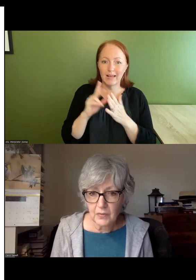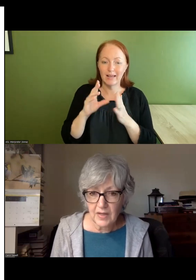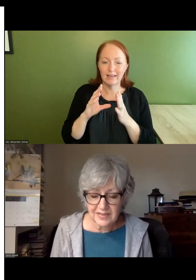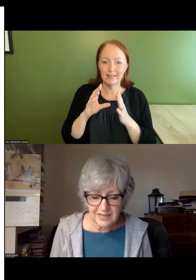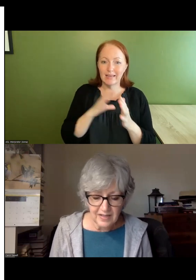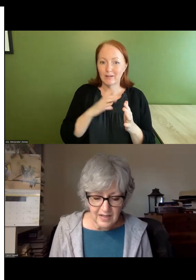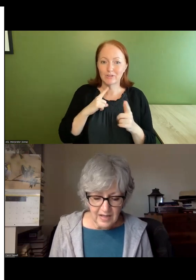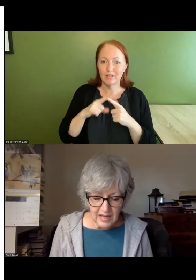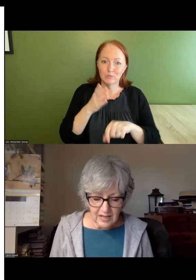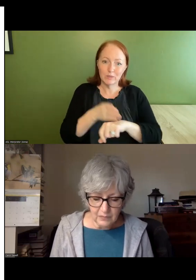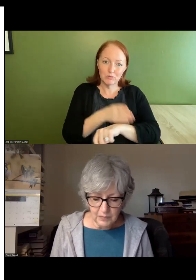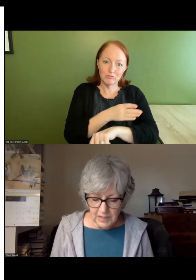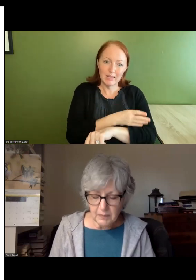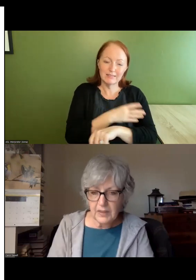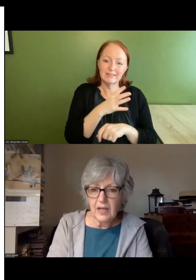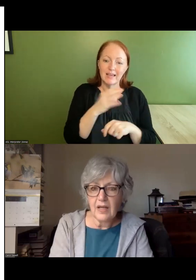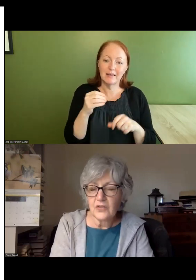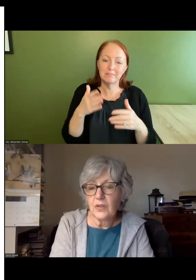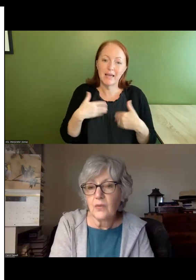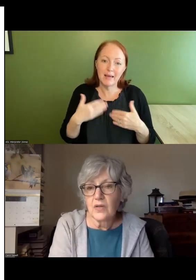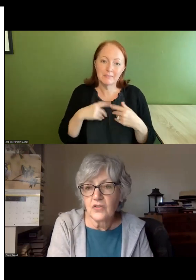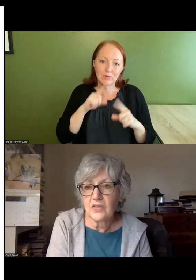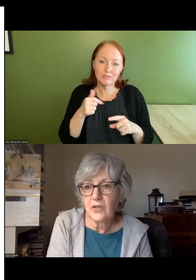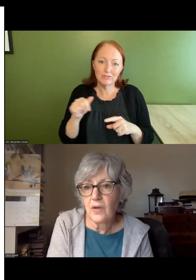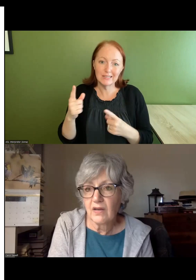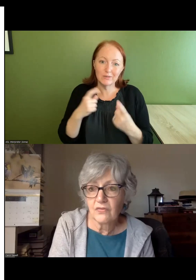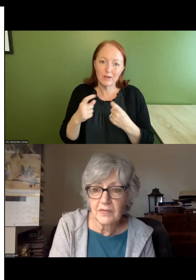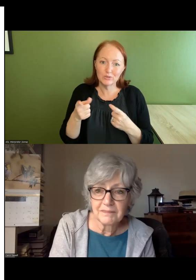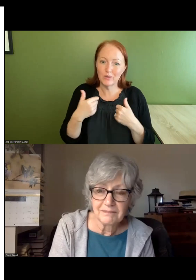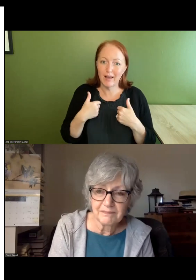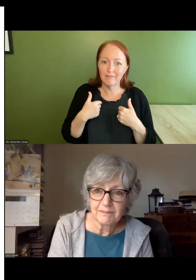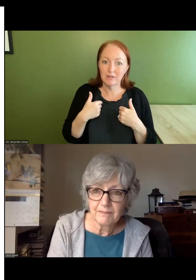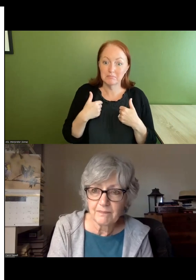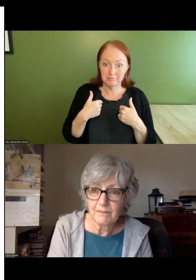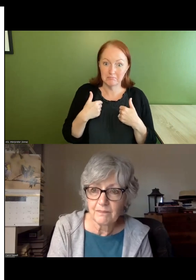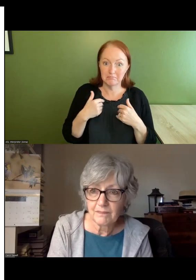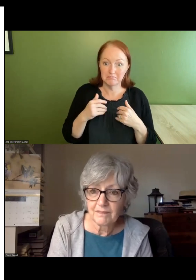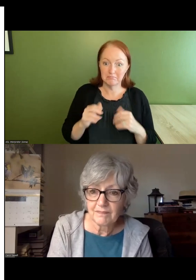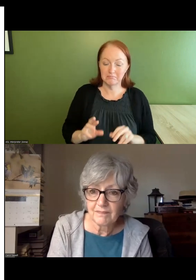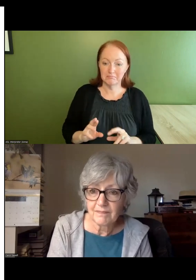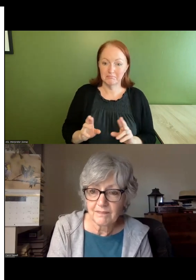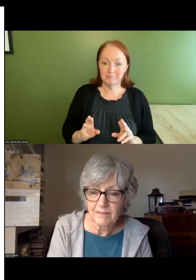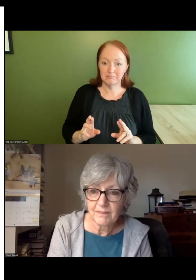we progress, and would be happy to answer any questions that you have.